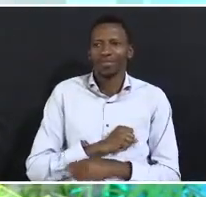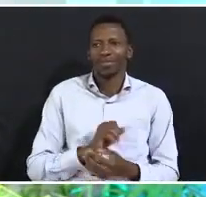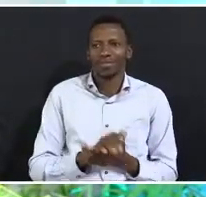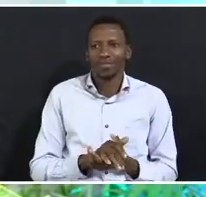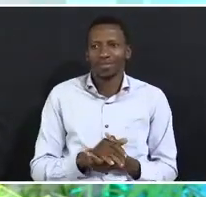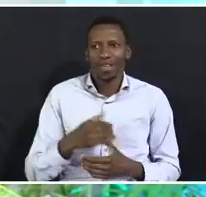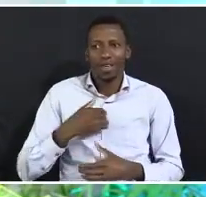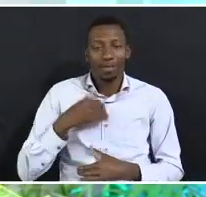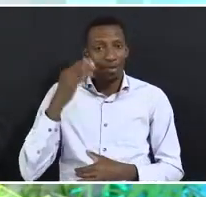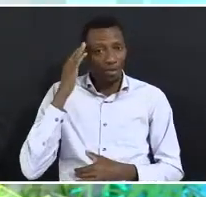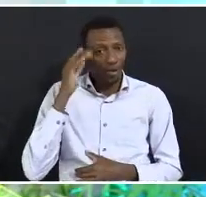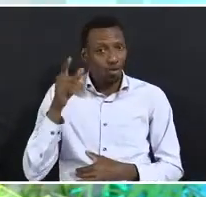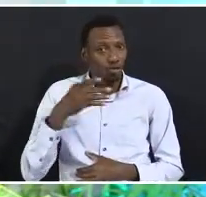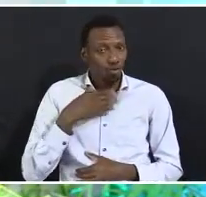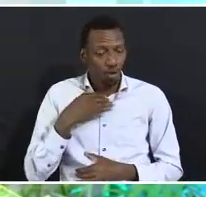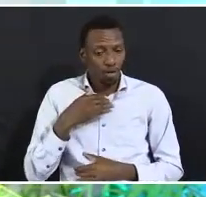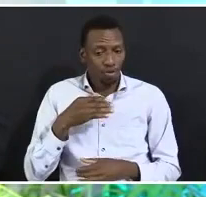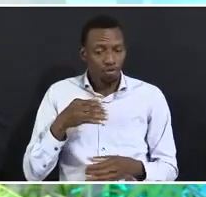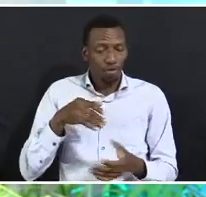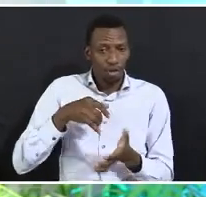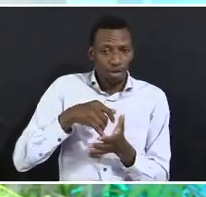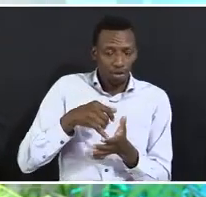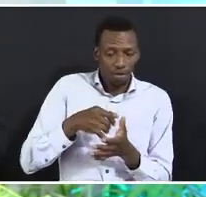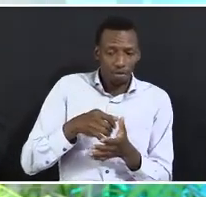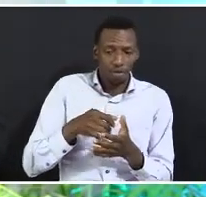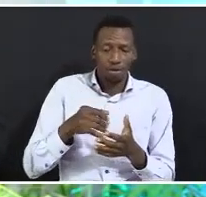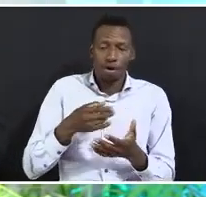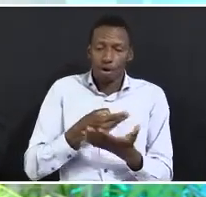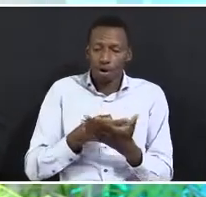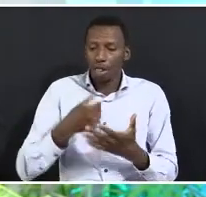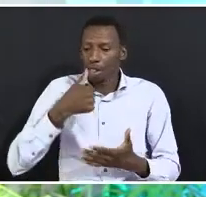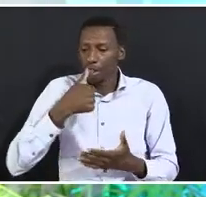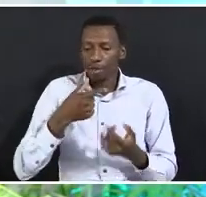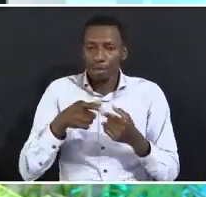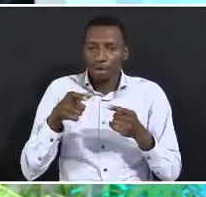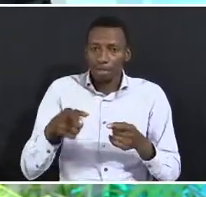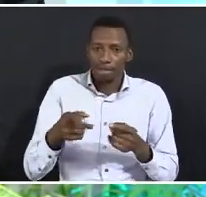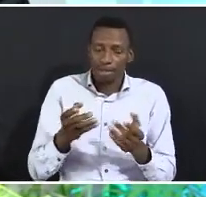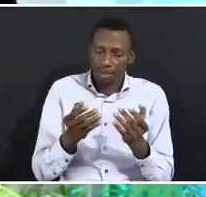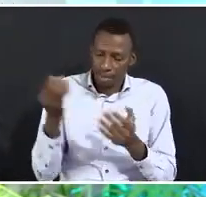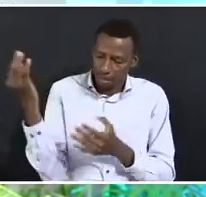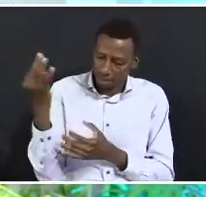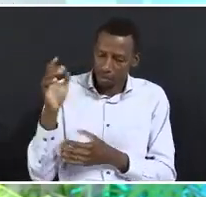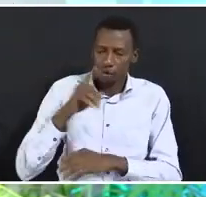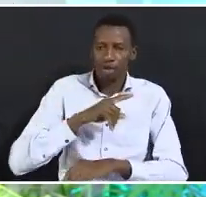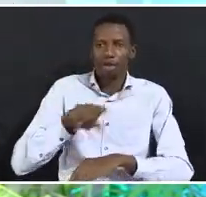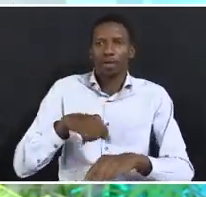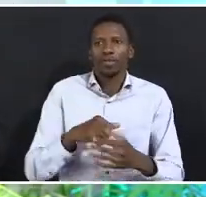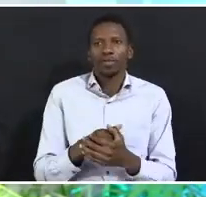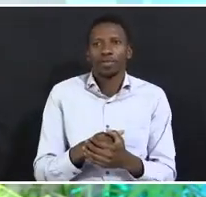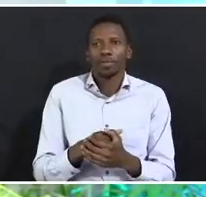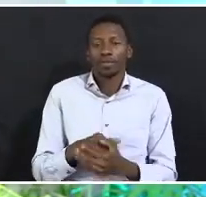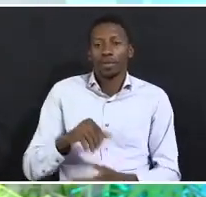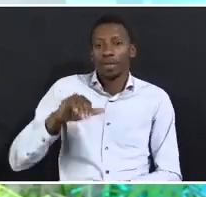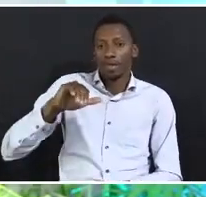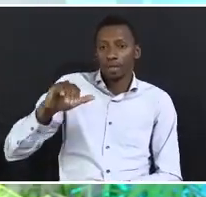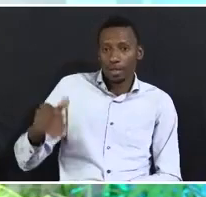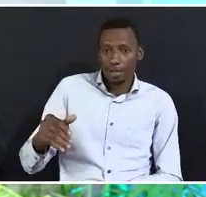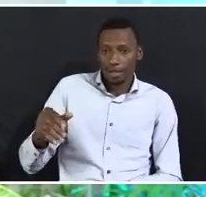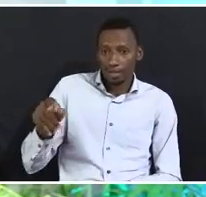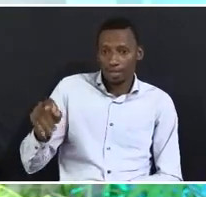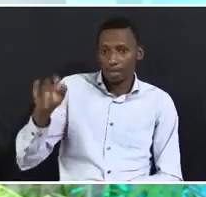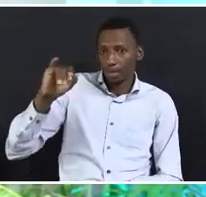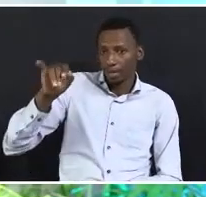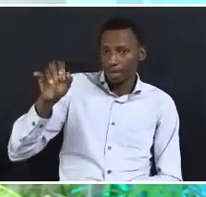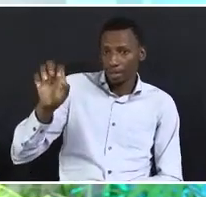I know you want to participate in the Holy Communion. This sermon is 1 hour. And we are saying that the city of Jericho is a